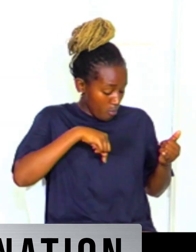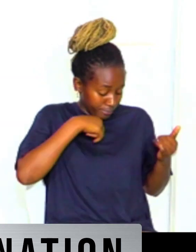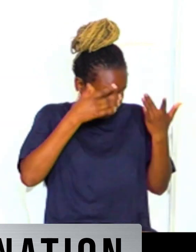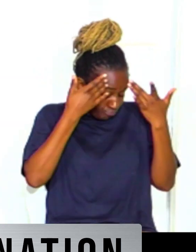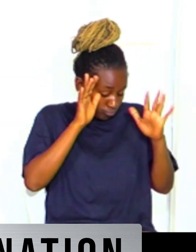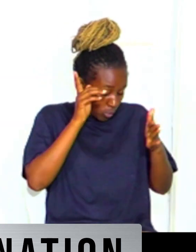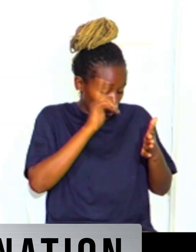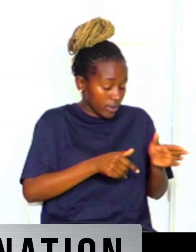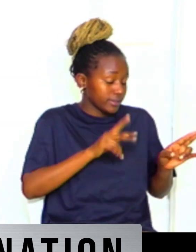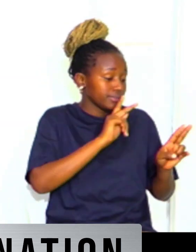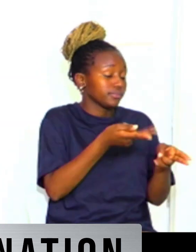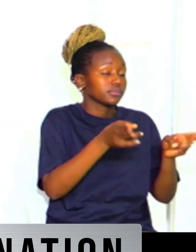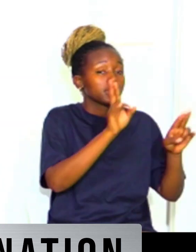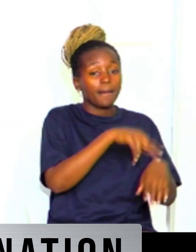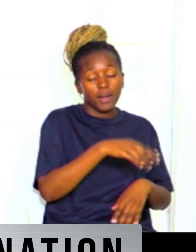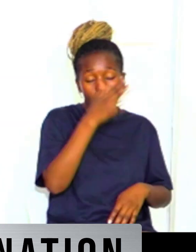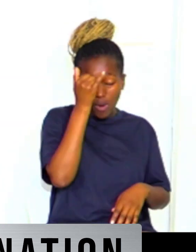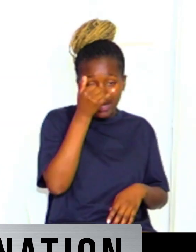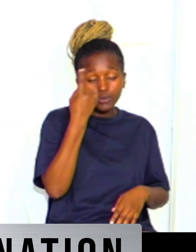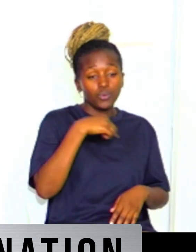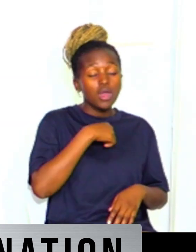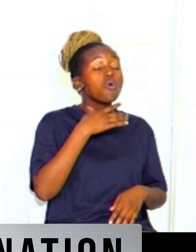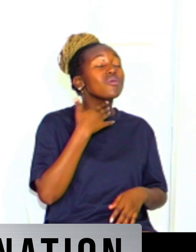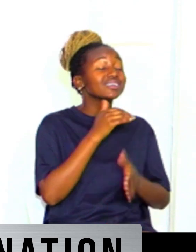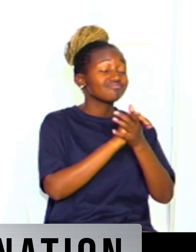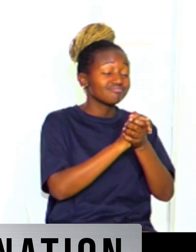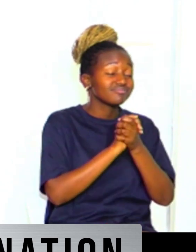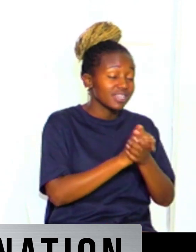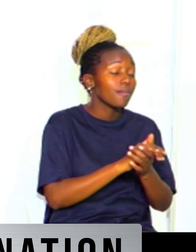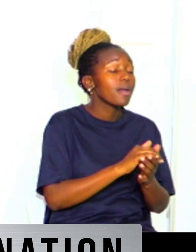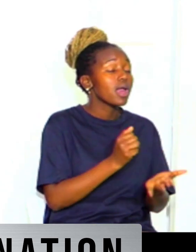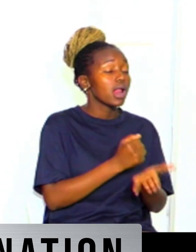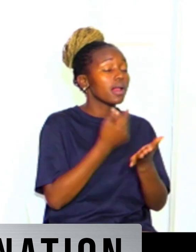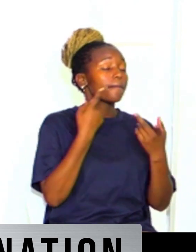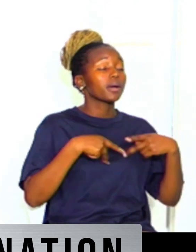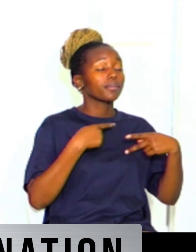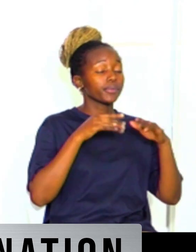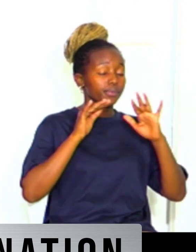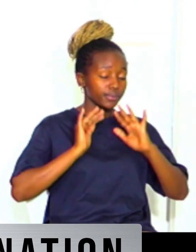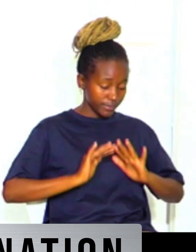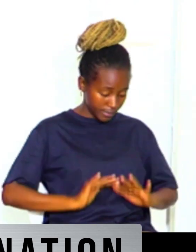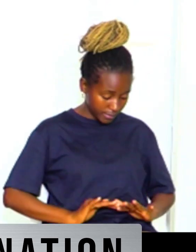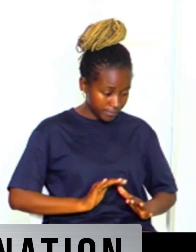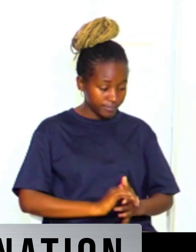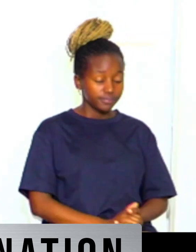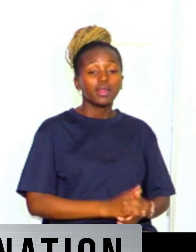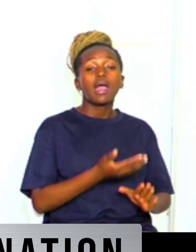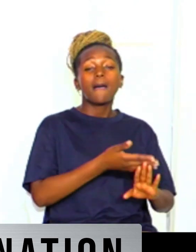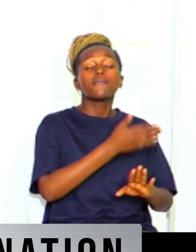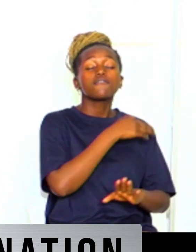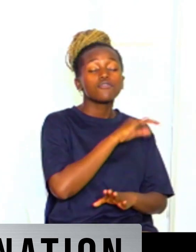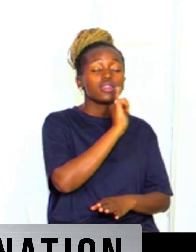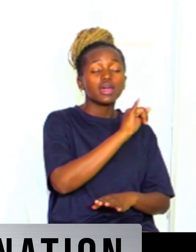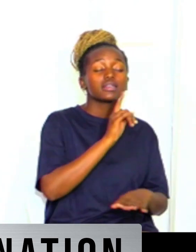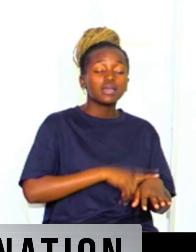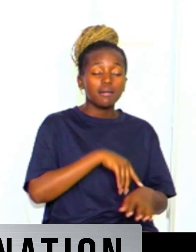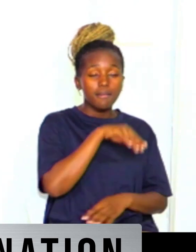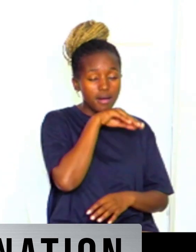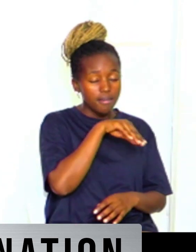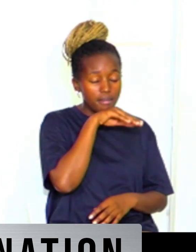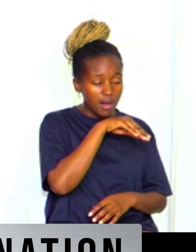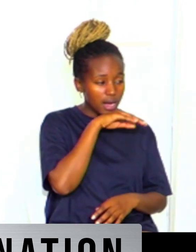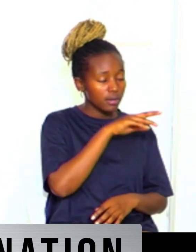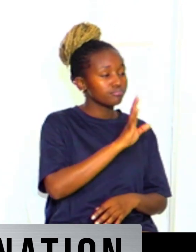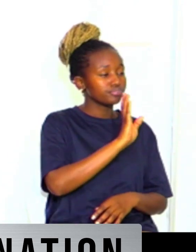your handshake, we don't know what could have happened. Because mimi nakumbuka sana before Raila atoe speech that day, I